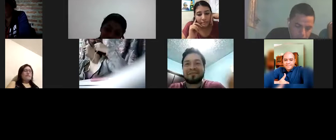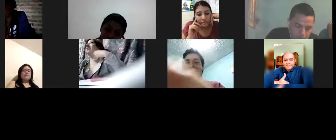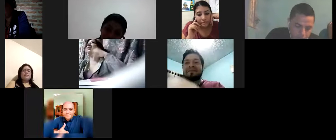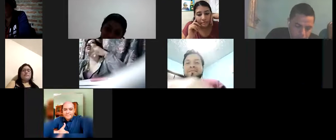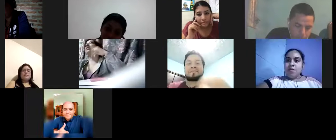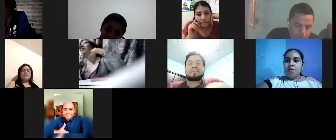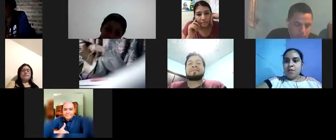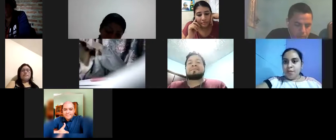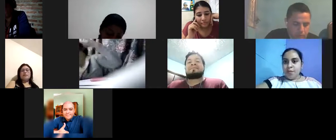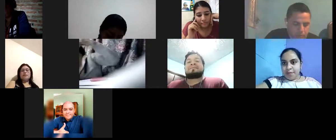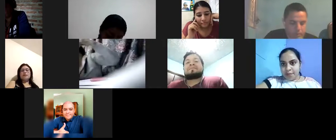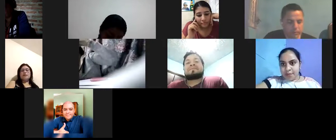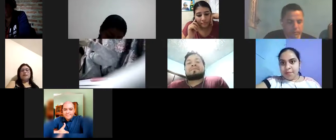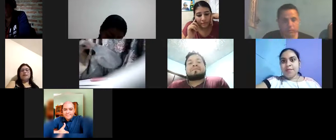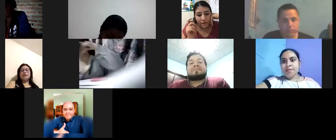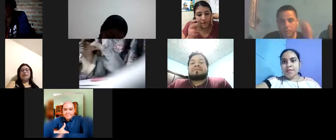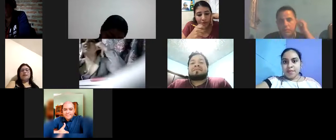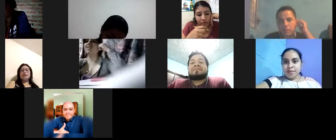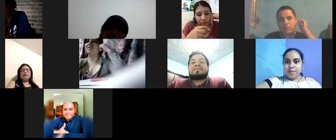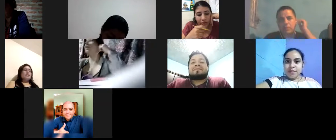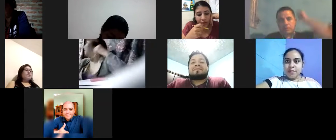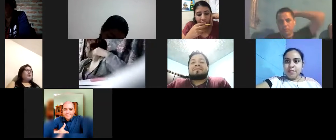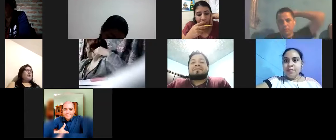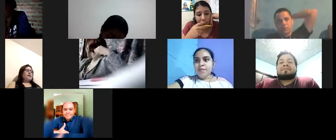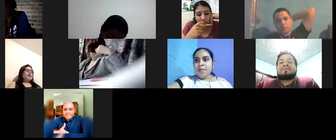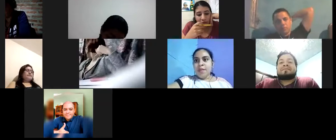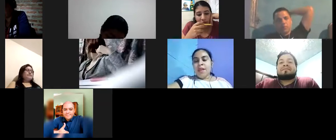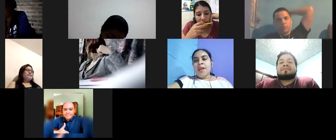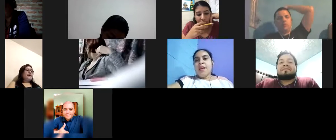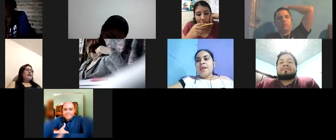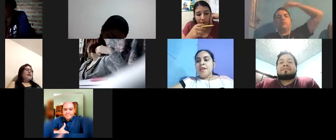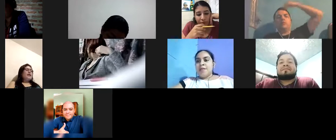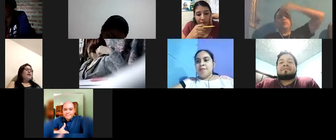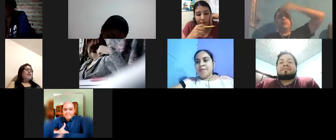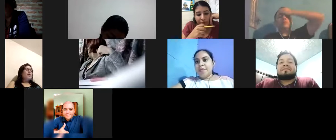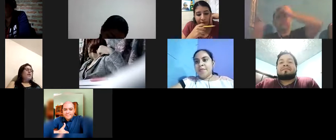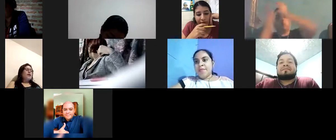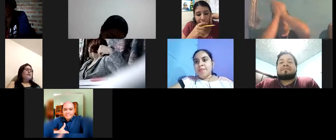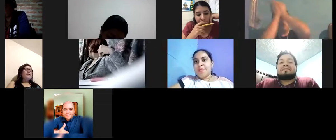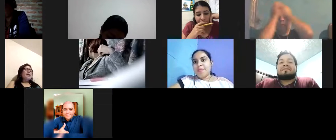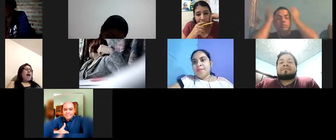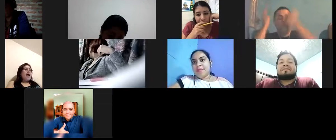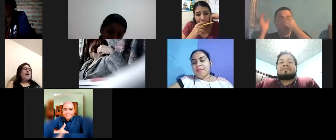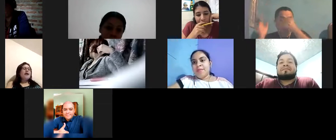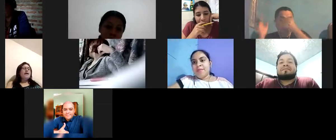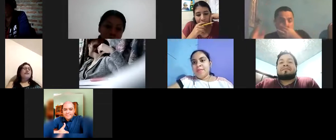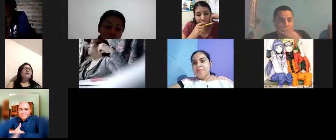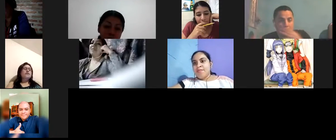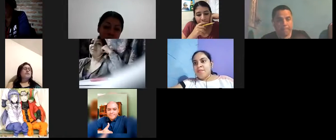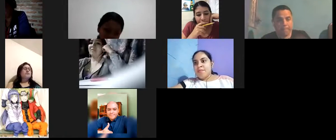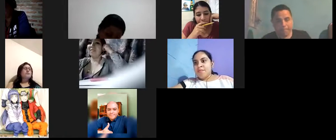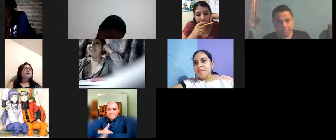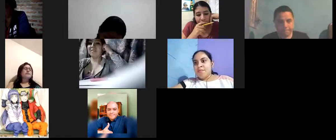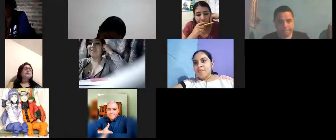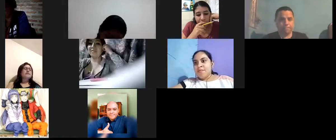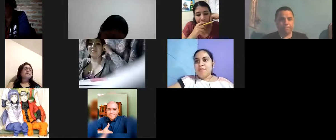Noemi. Please, you start, ladies. Okay. Hello, Henry. I have a question.